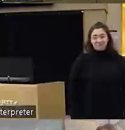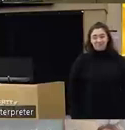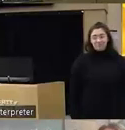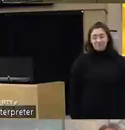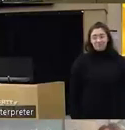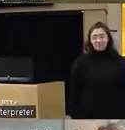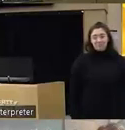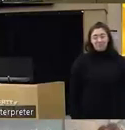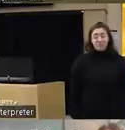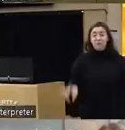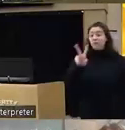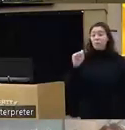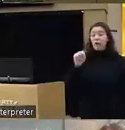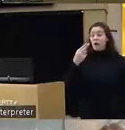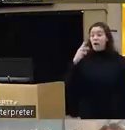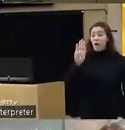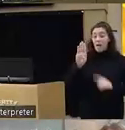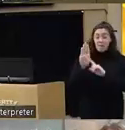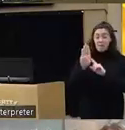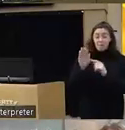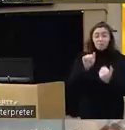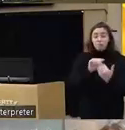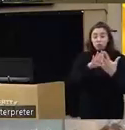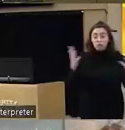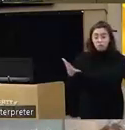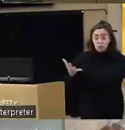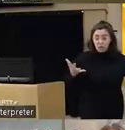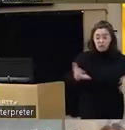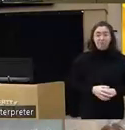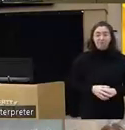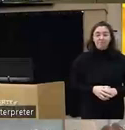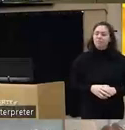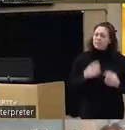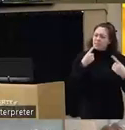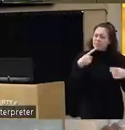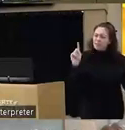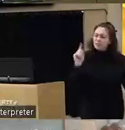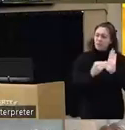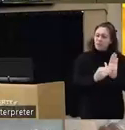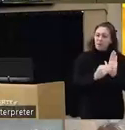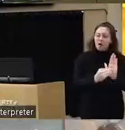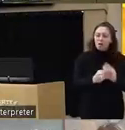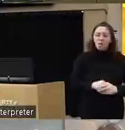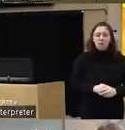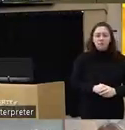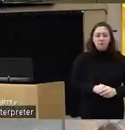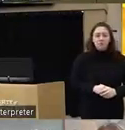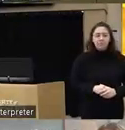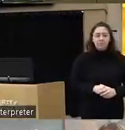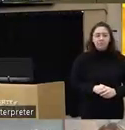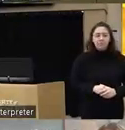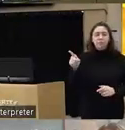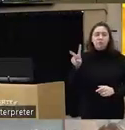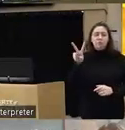So the Vermont hub and spoke approach is considered to be a pretty successful model. It was developed by Dr. John Brooklyn in